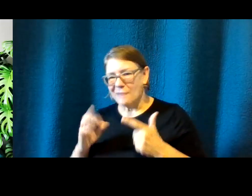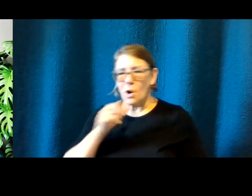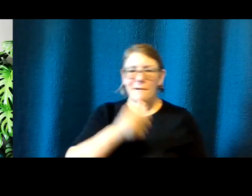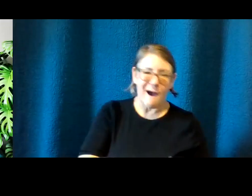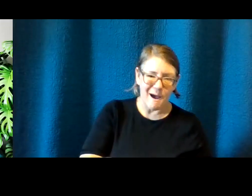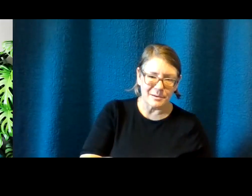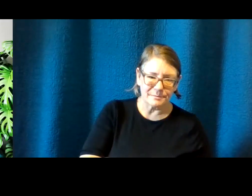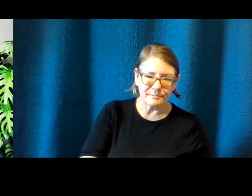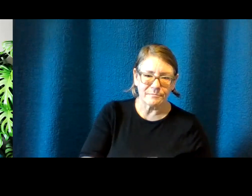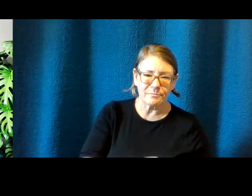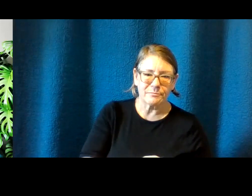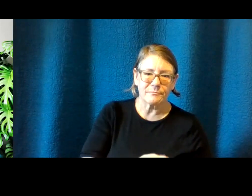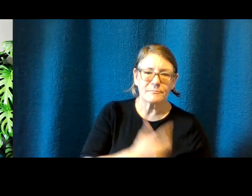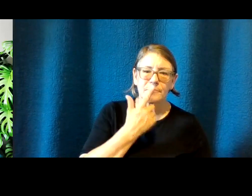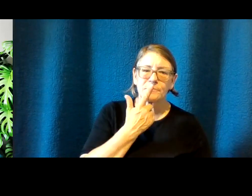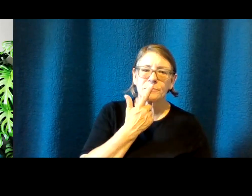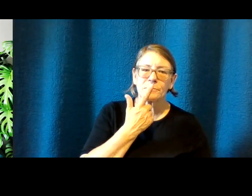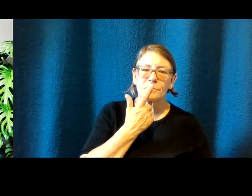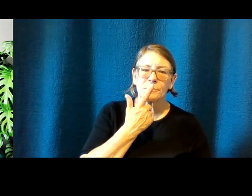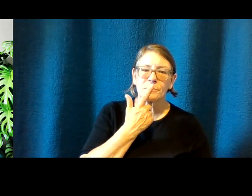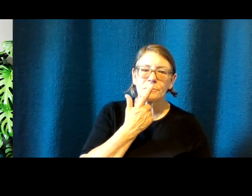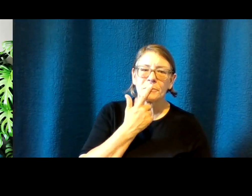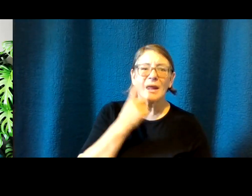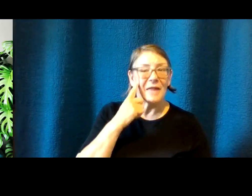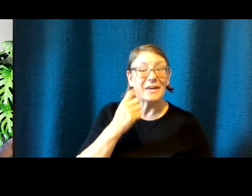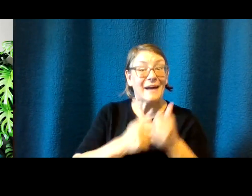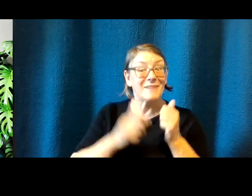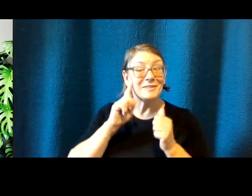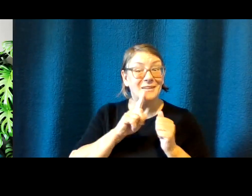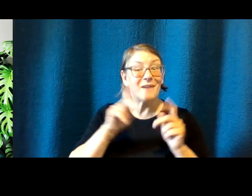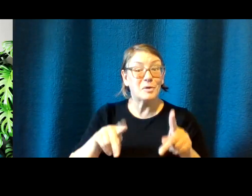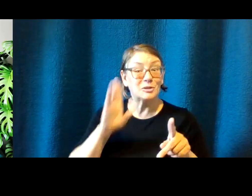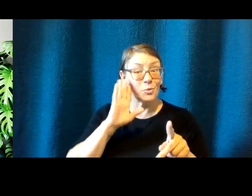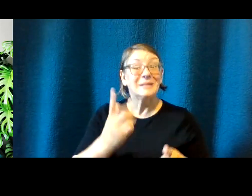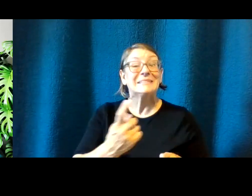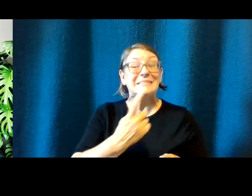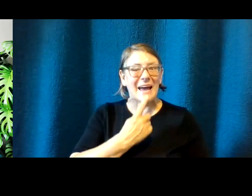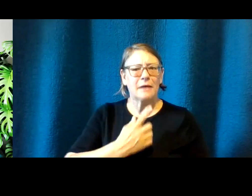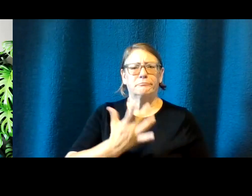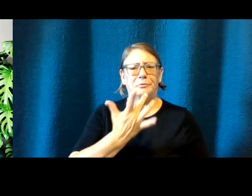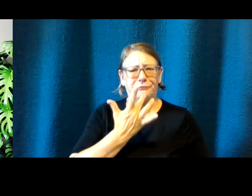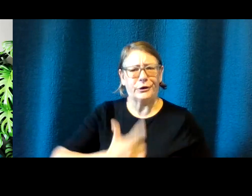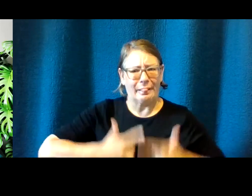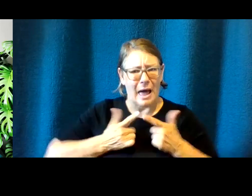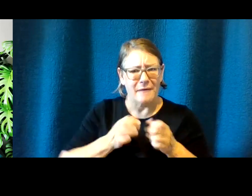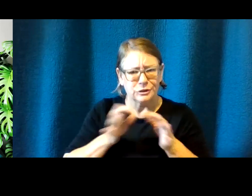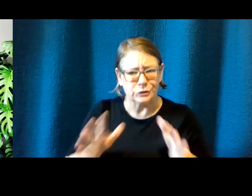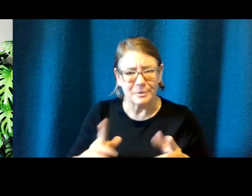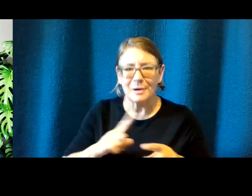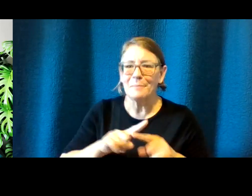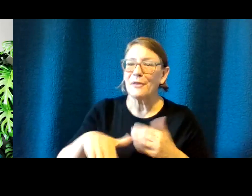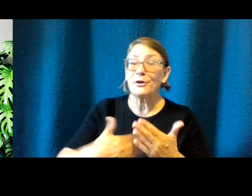So the other interpreter, again, I think every deaf person will say they prefer a live interpreter, but there are